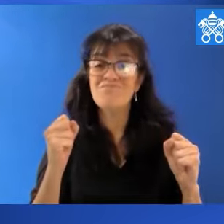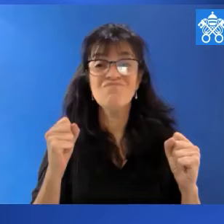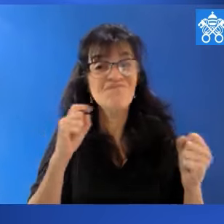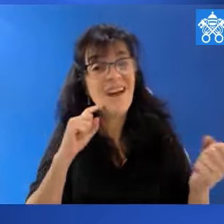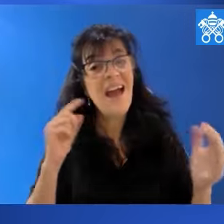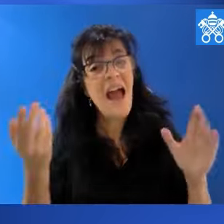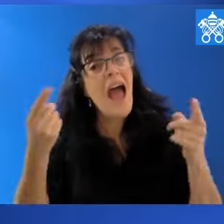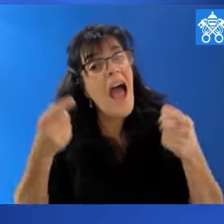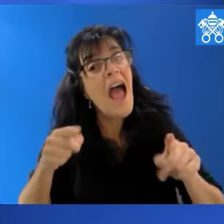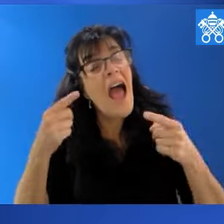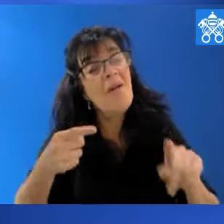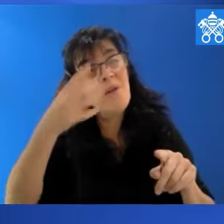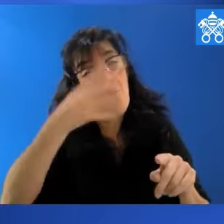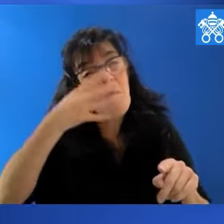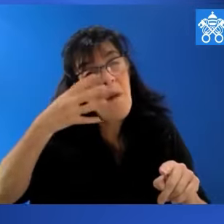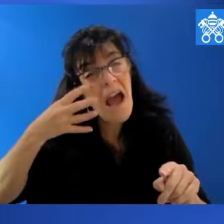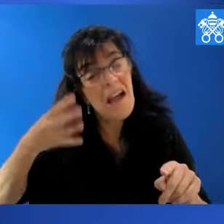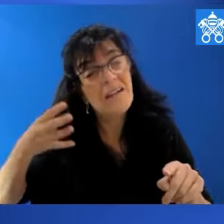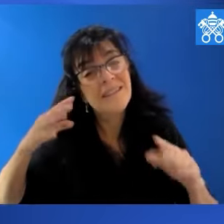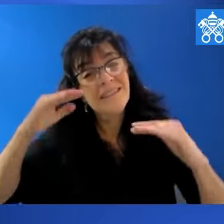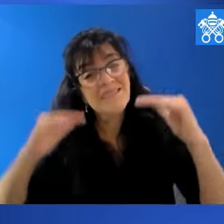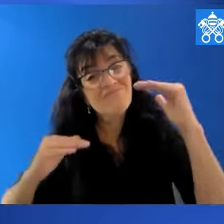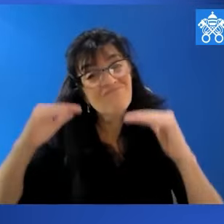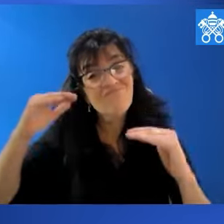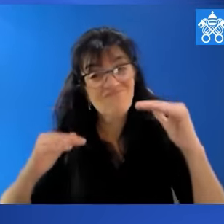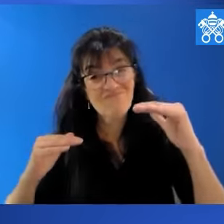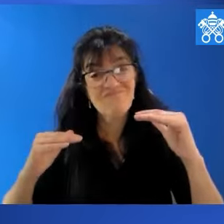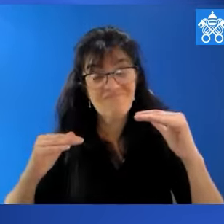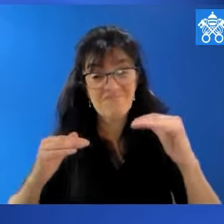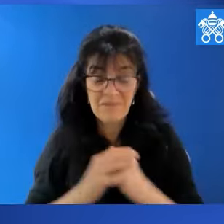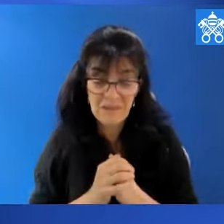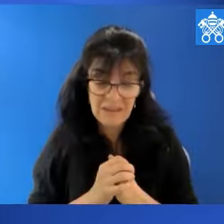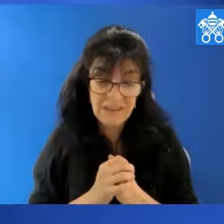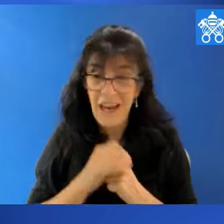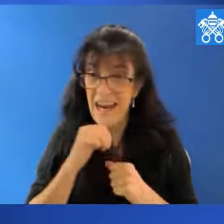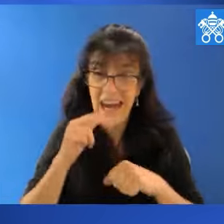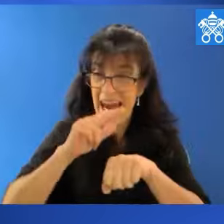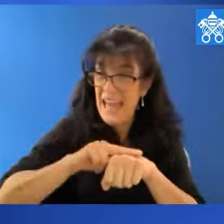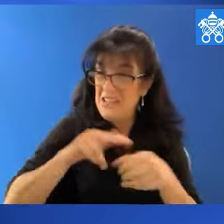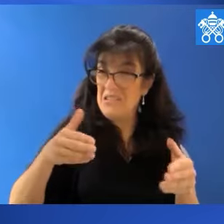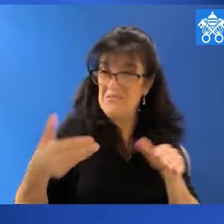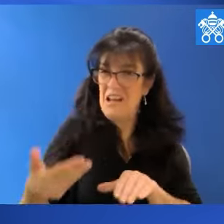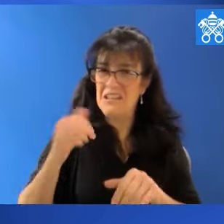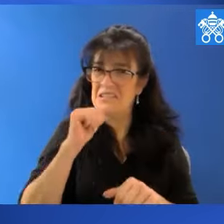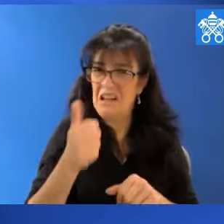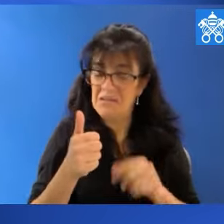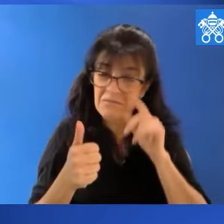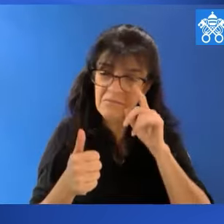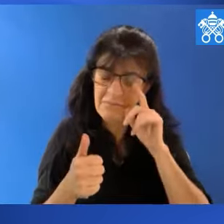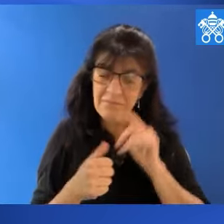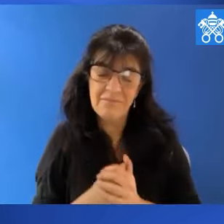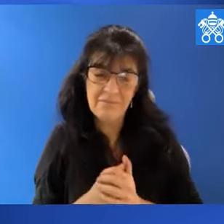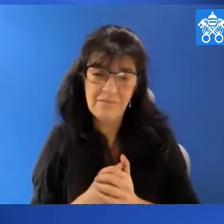of migrants. And even here, it is not always a question of natural deaths. No. At